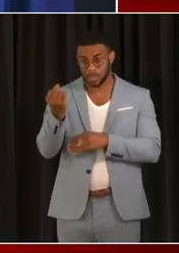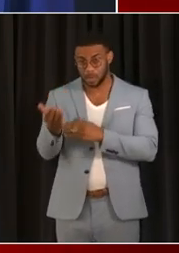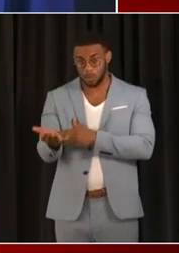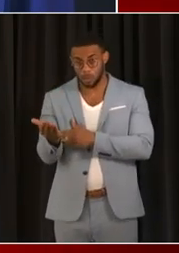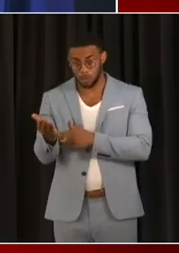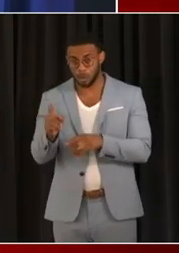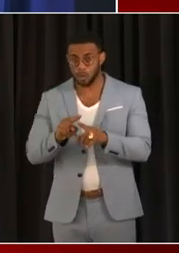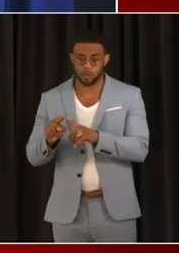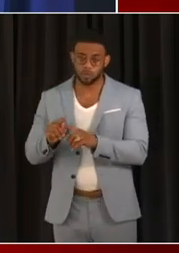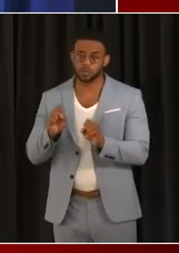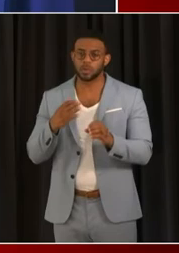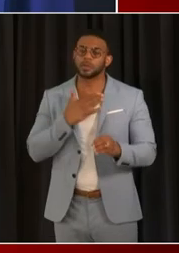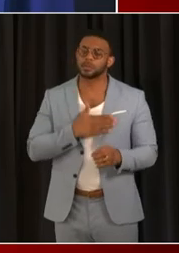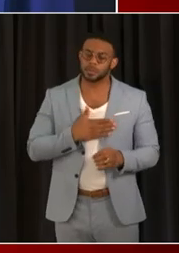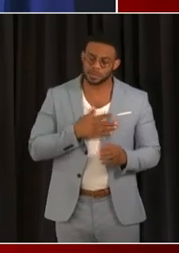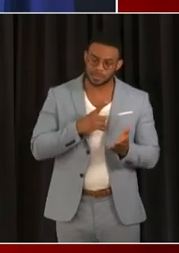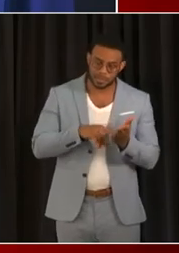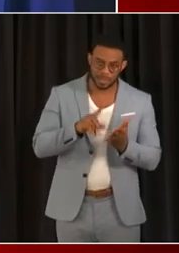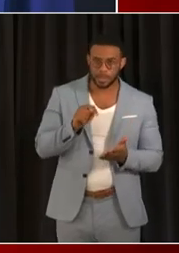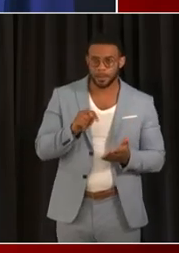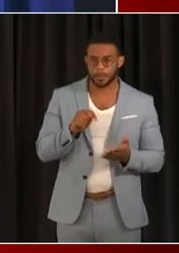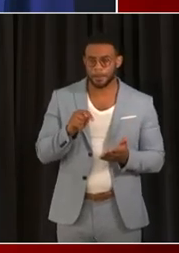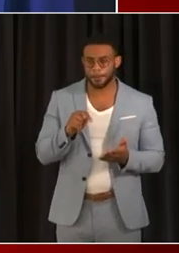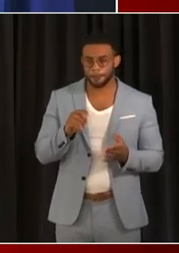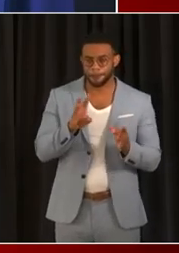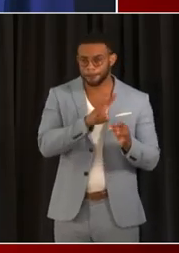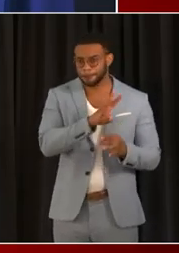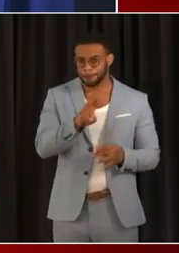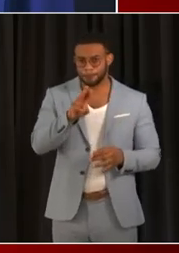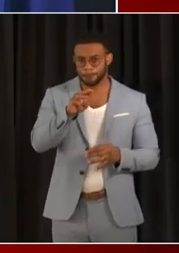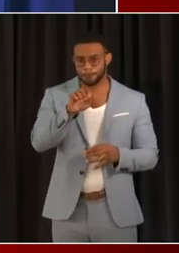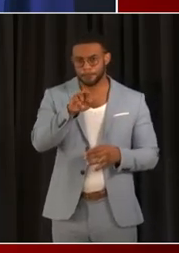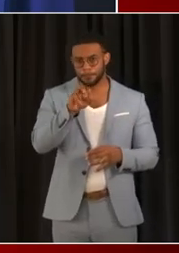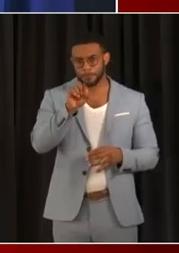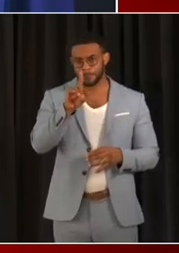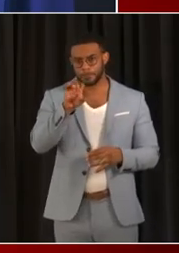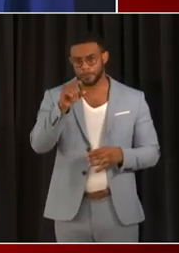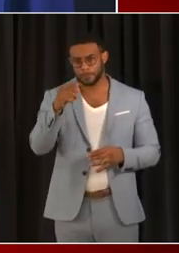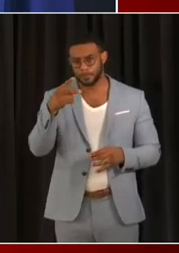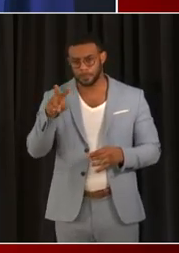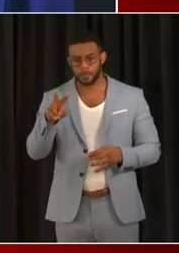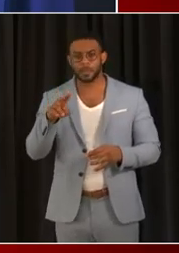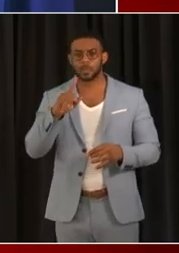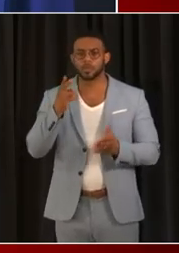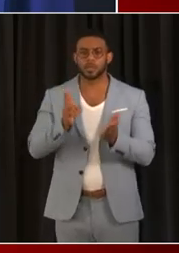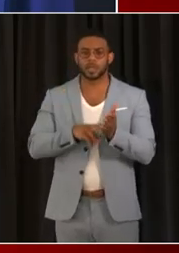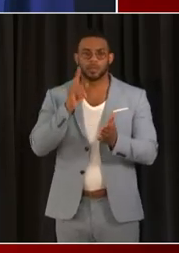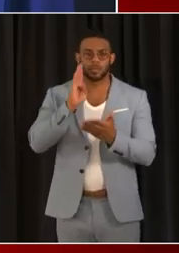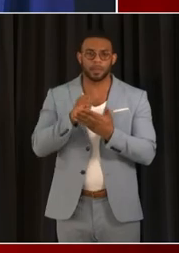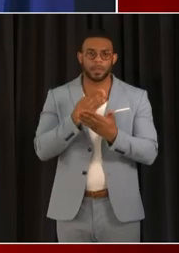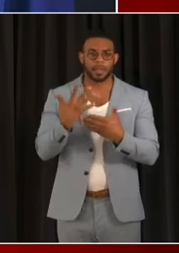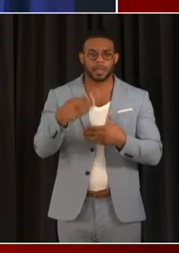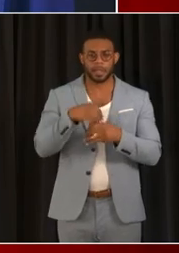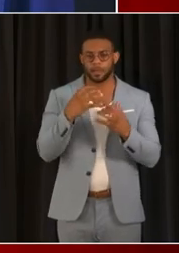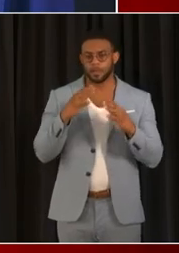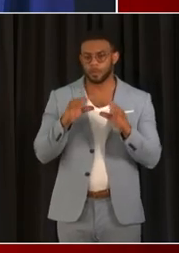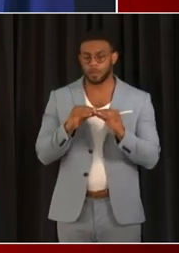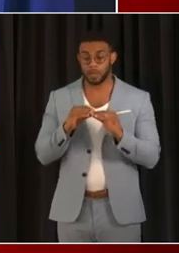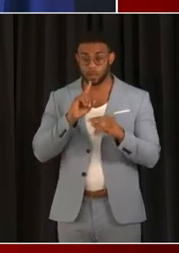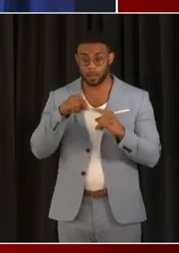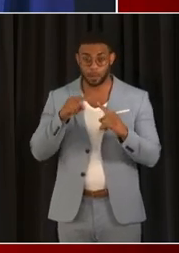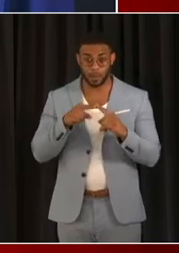Saturday morning as well. So please check out the links at Mayor.dc.gov in order to sign up for the budget engagement